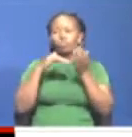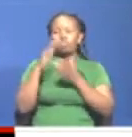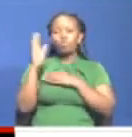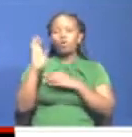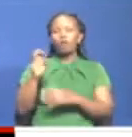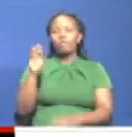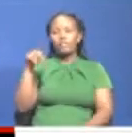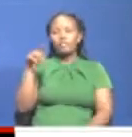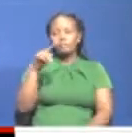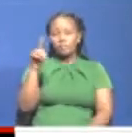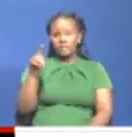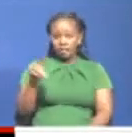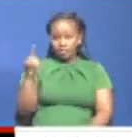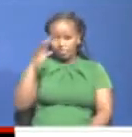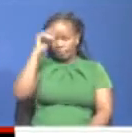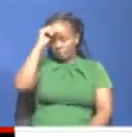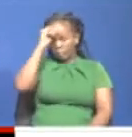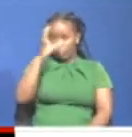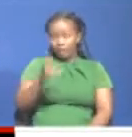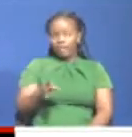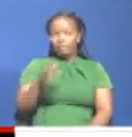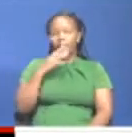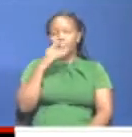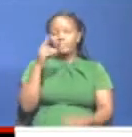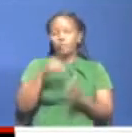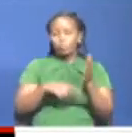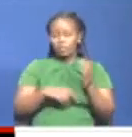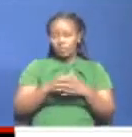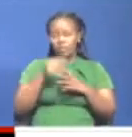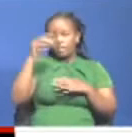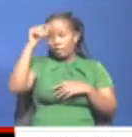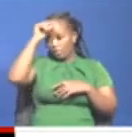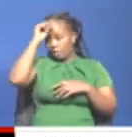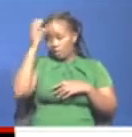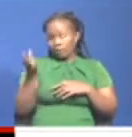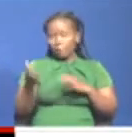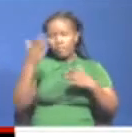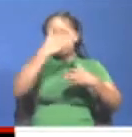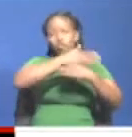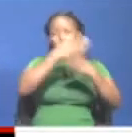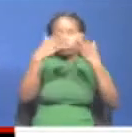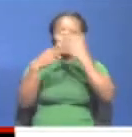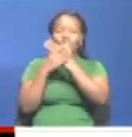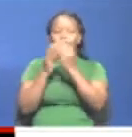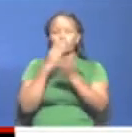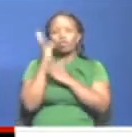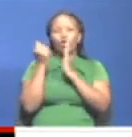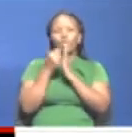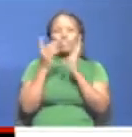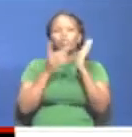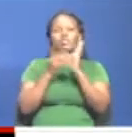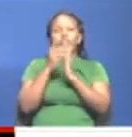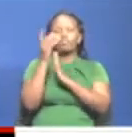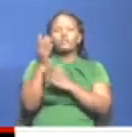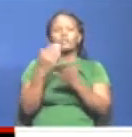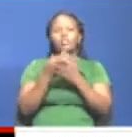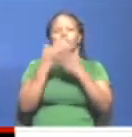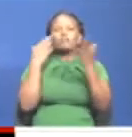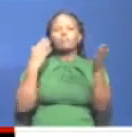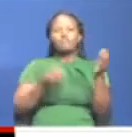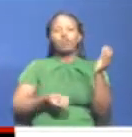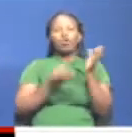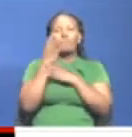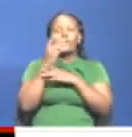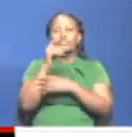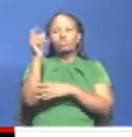Taveta County Governor Granton Samboja has said the government will construct vertical infrastructure before opening the zone to local